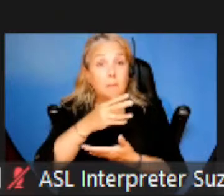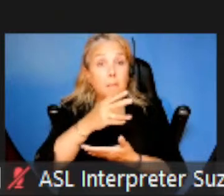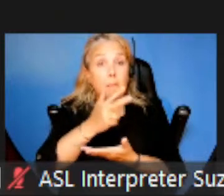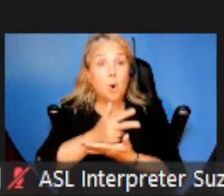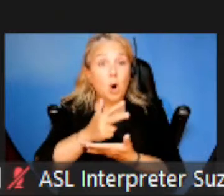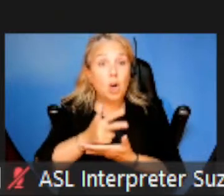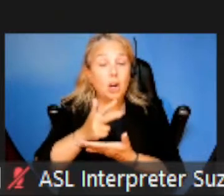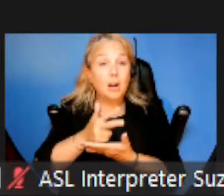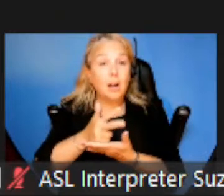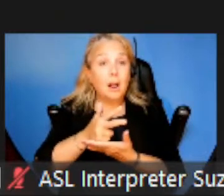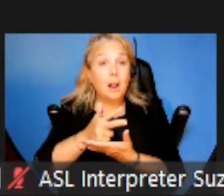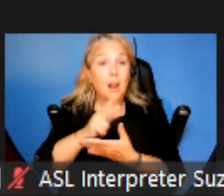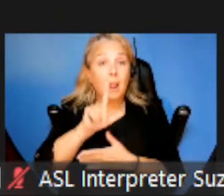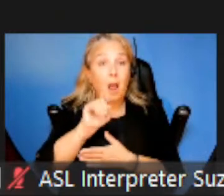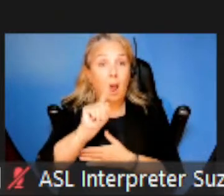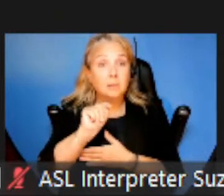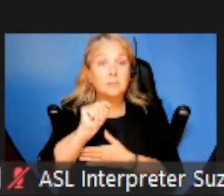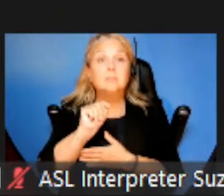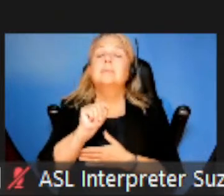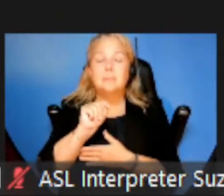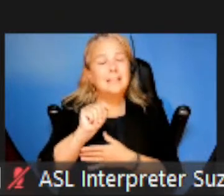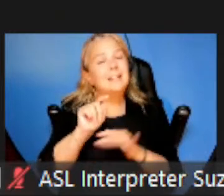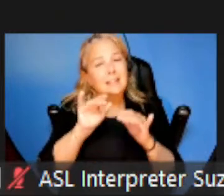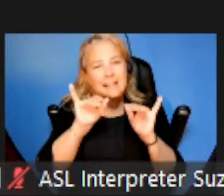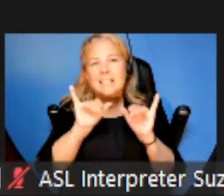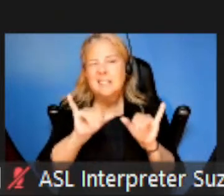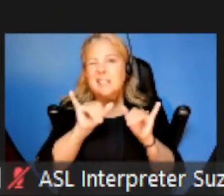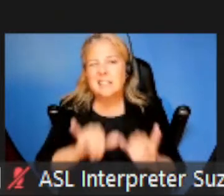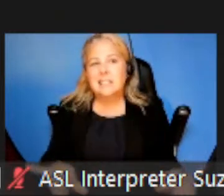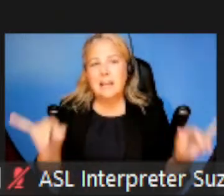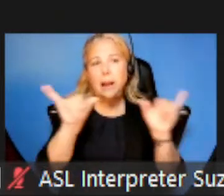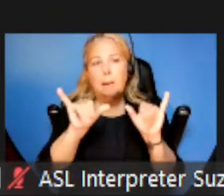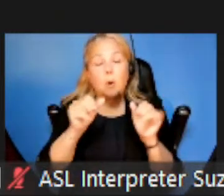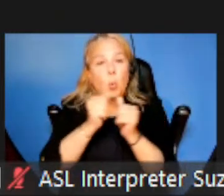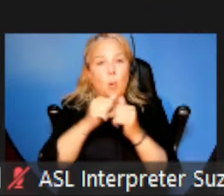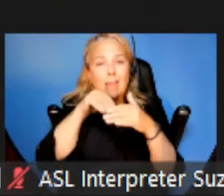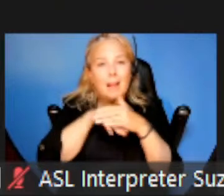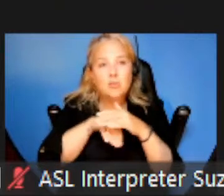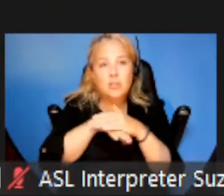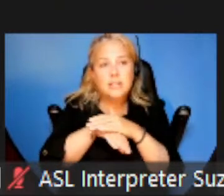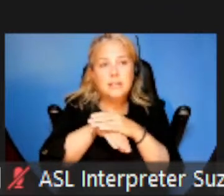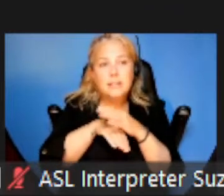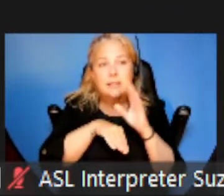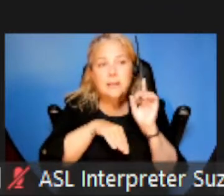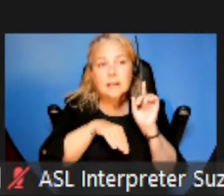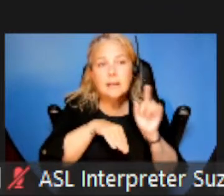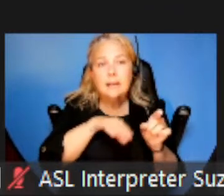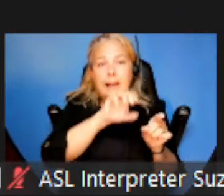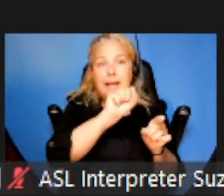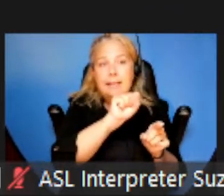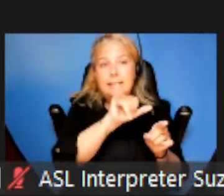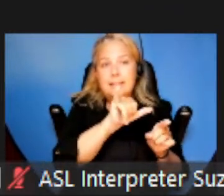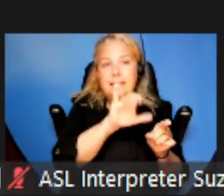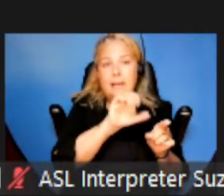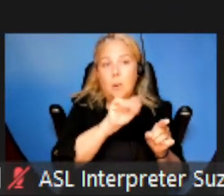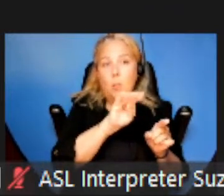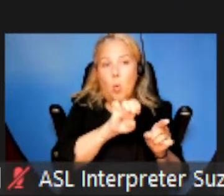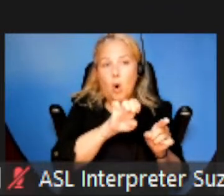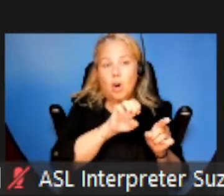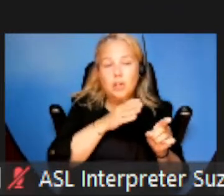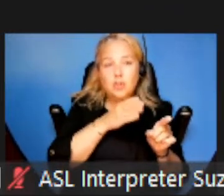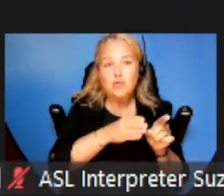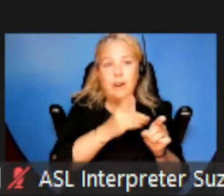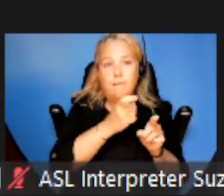it remains the same with entrances at Sycamore Street from the